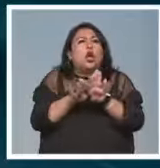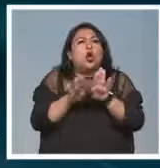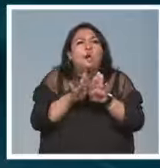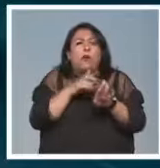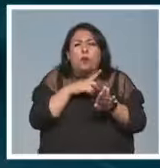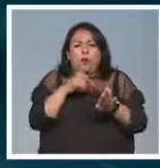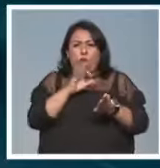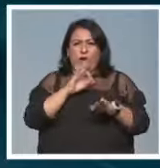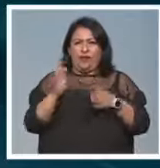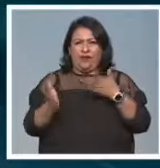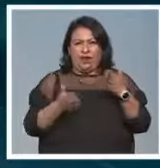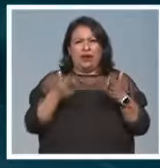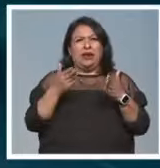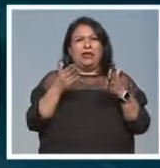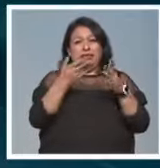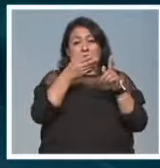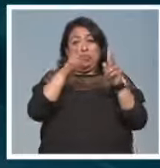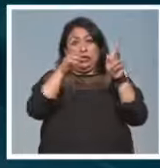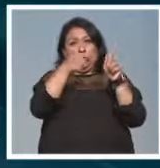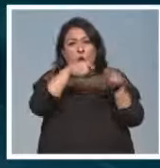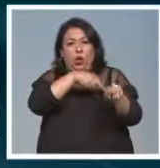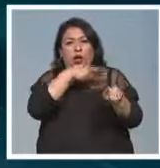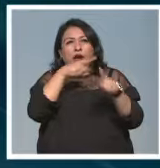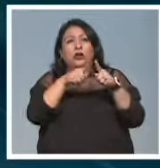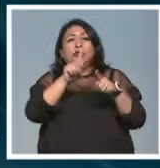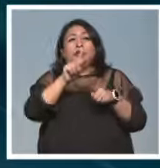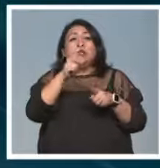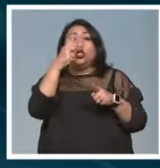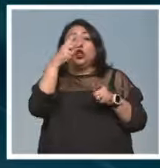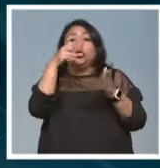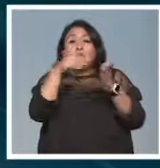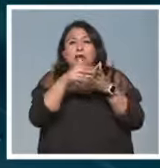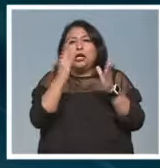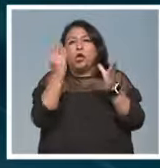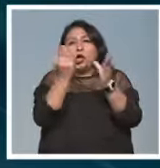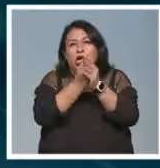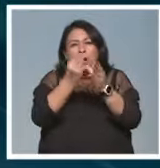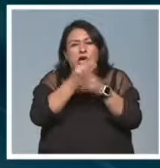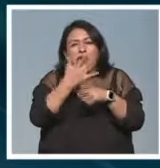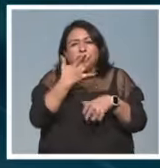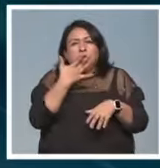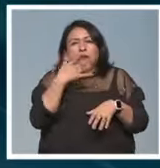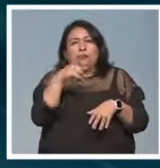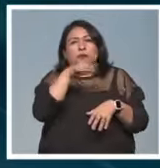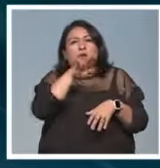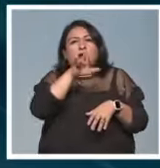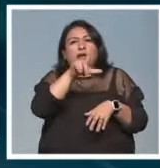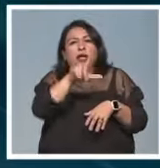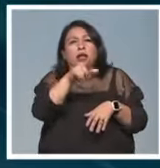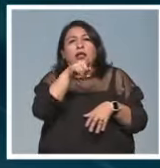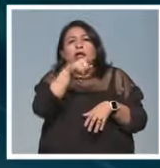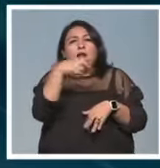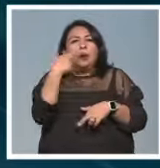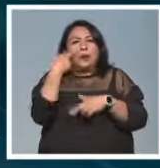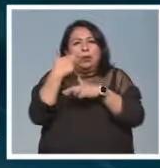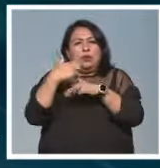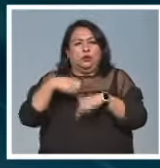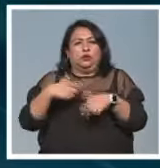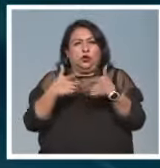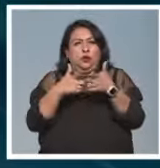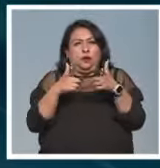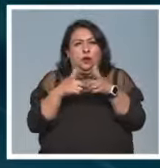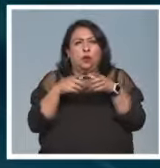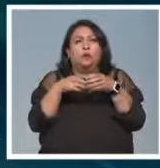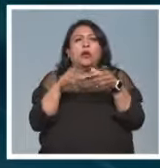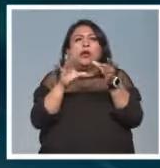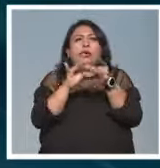un bailarín, un título largo, cómo ser un bailarín en 72 mil lecciones sencillas. Michael Keegan ha estado al frente de esta compañía y